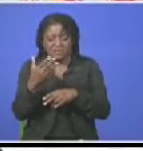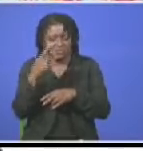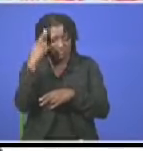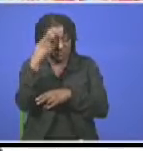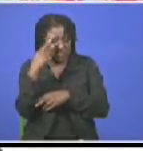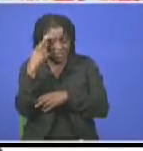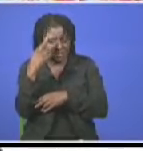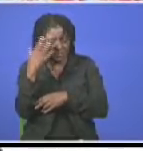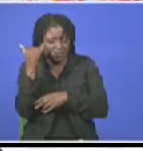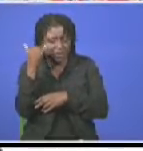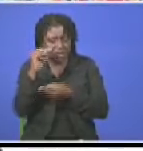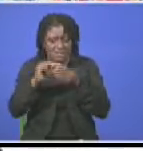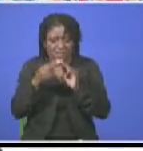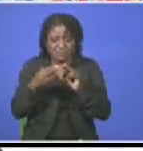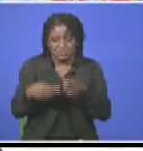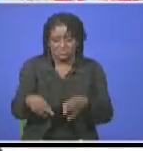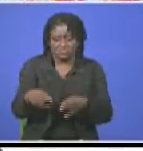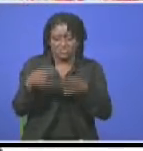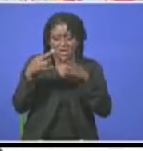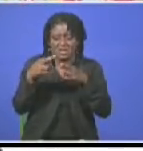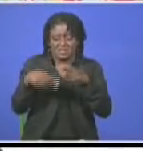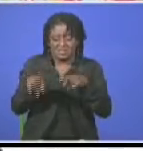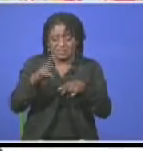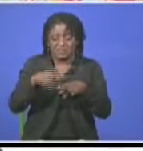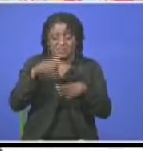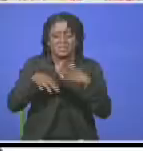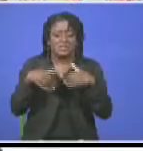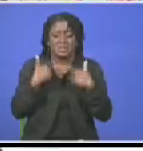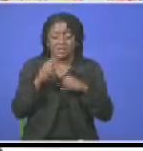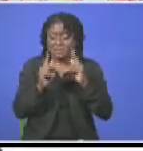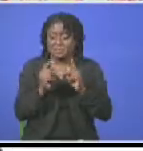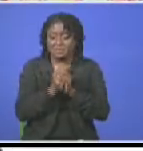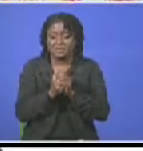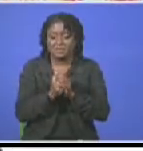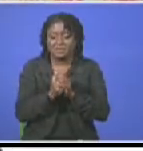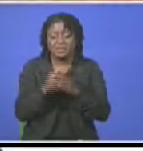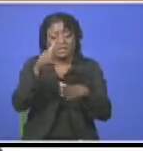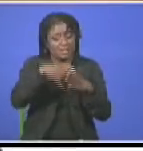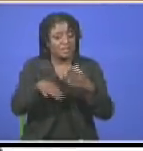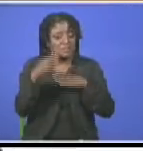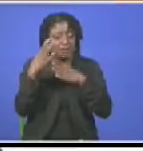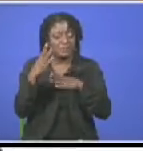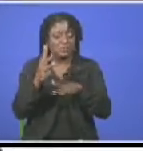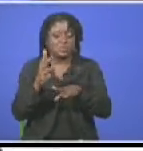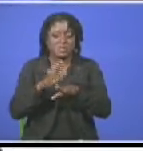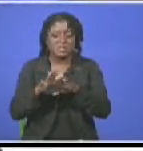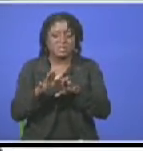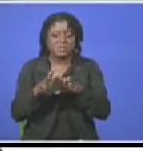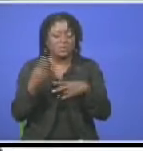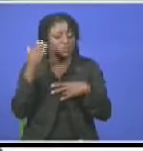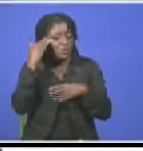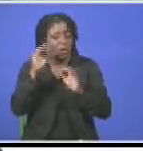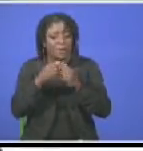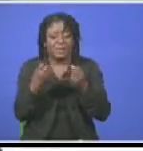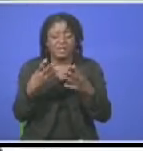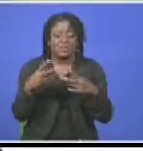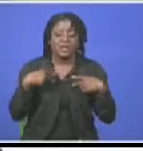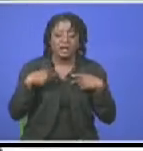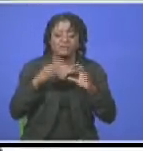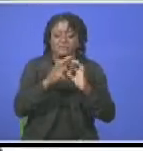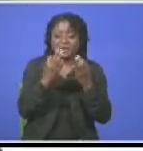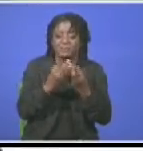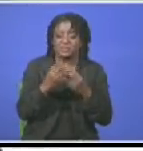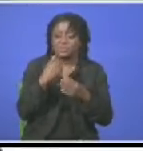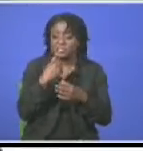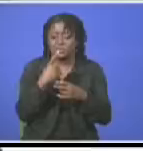and younger people? In the Bahamas, we have, well, we don't know how many, but we have families who have